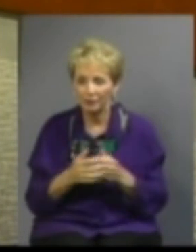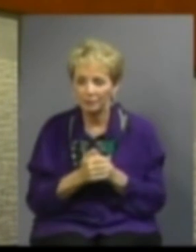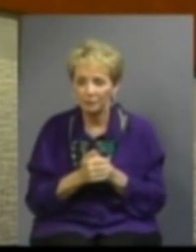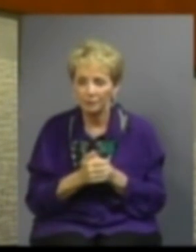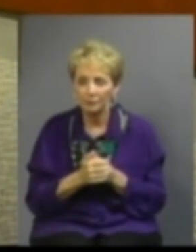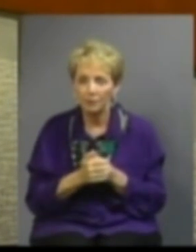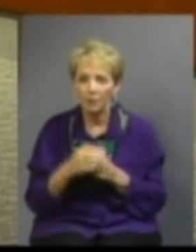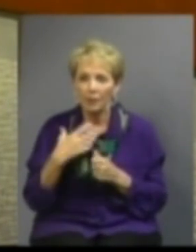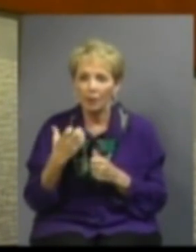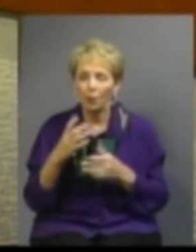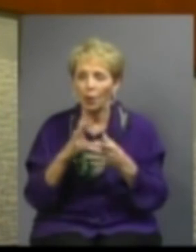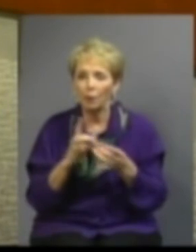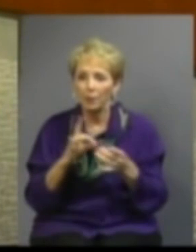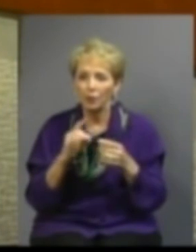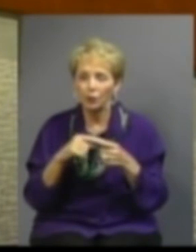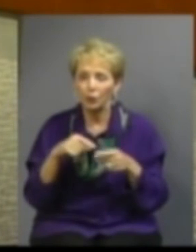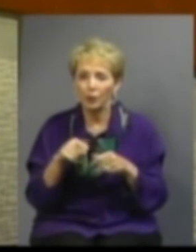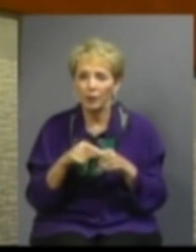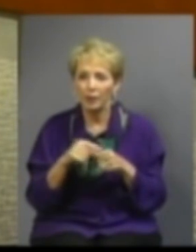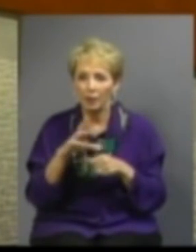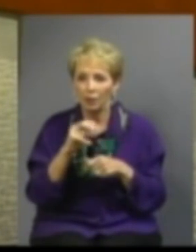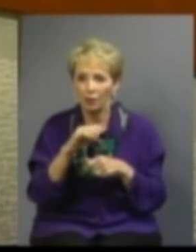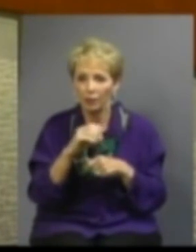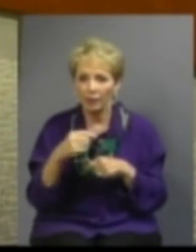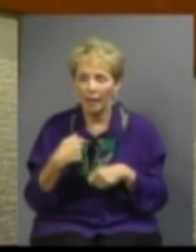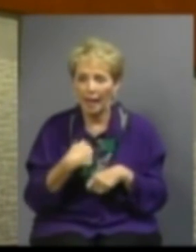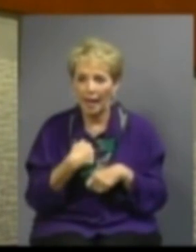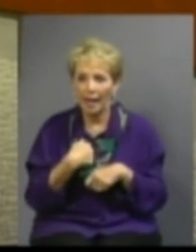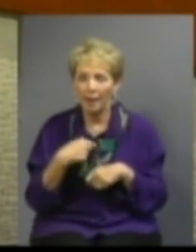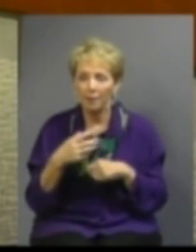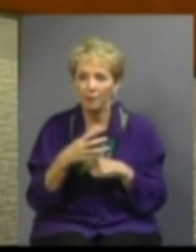Okay, one thing I'll mention to you is that Ronnie and I and